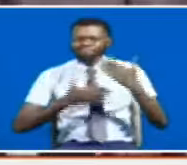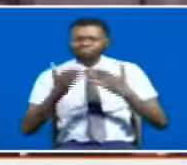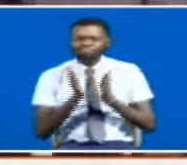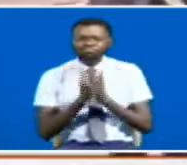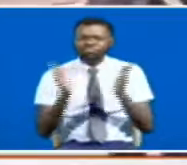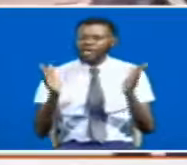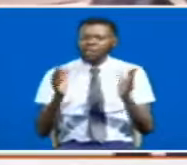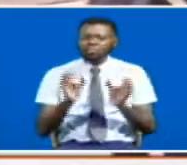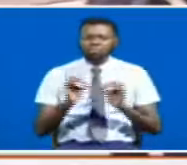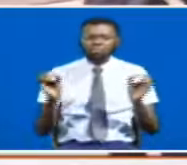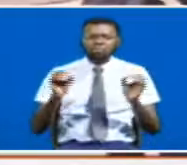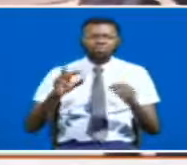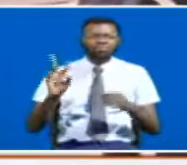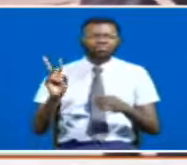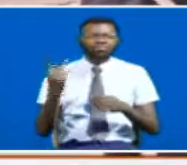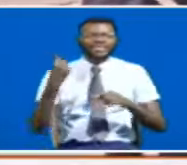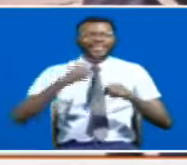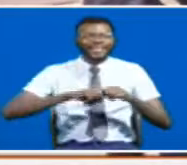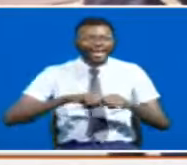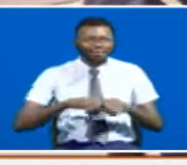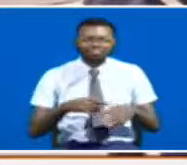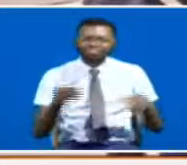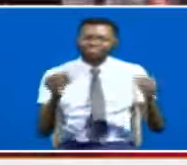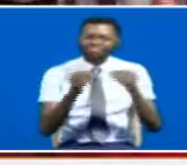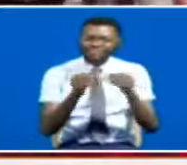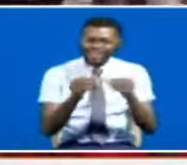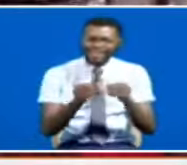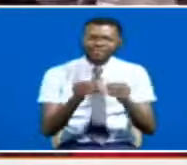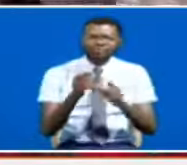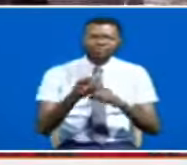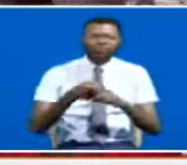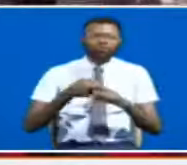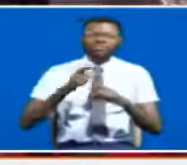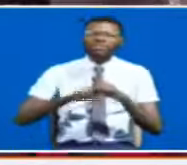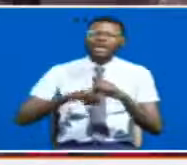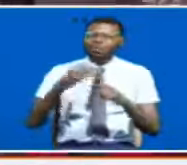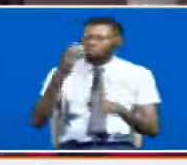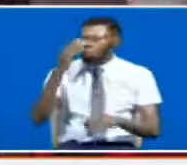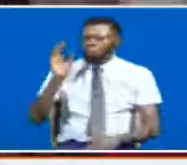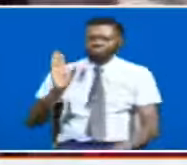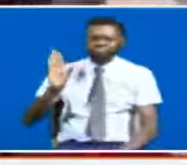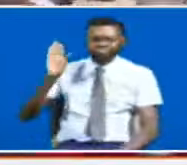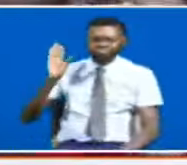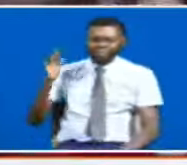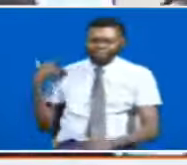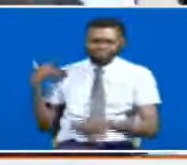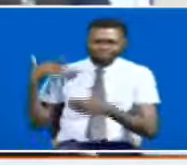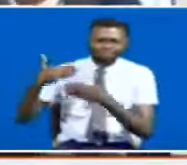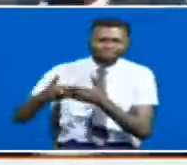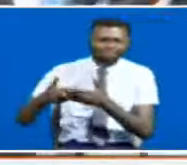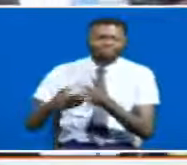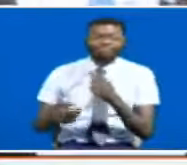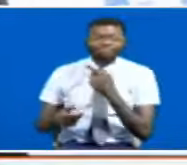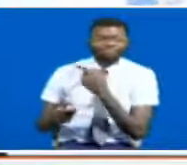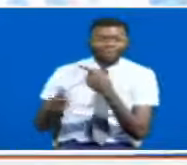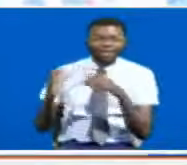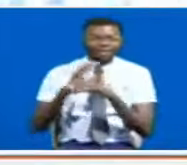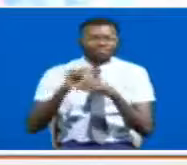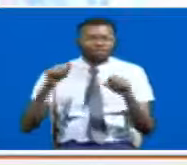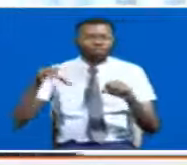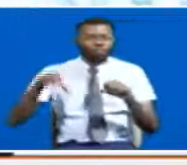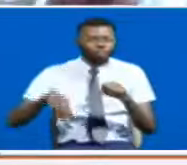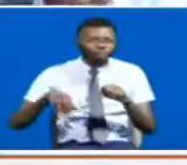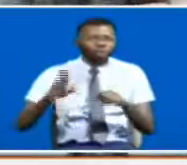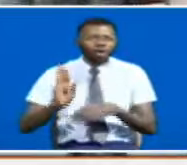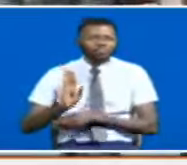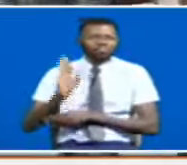the second time they are meeting publicly since Kenya Kwanza took over the reins of power. Inauguration of Tshisekedi comes at the backdrop of a